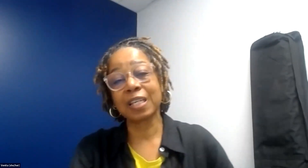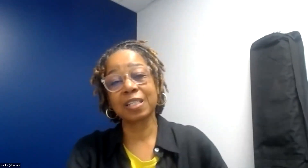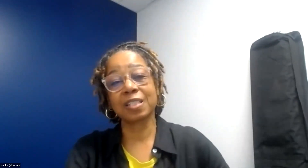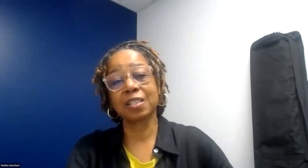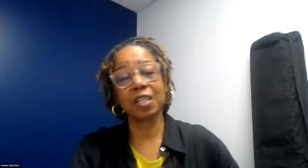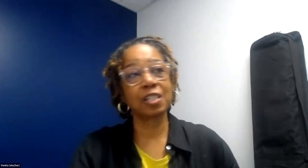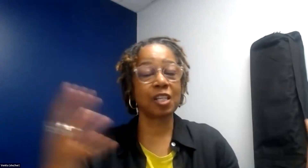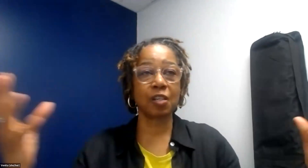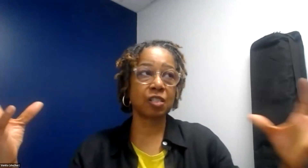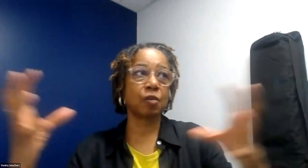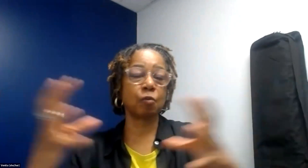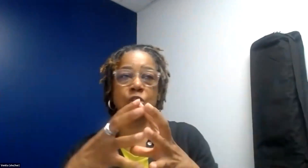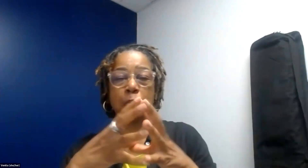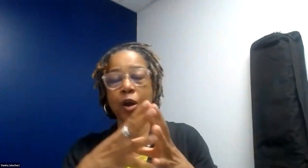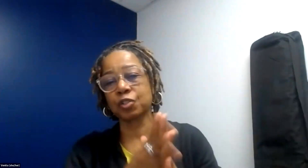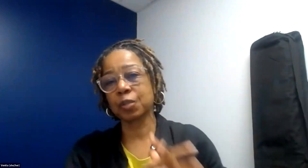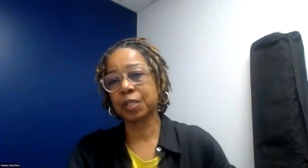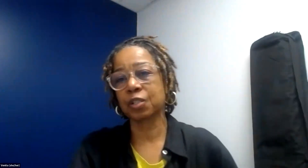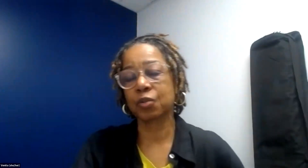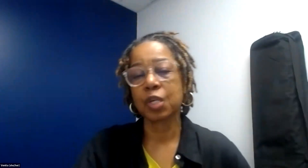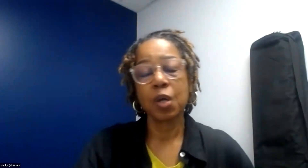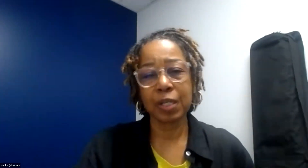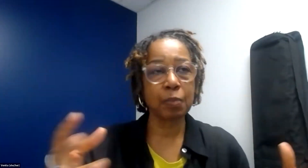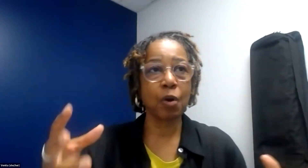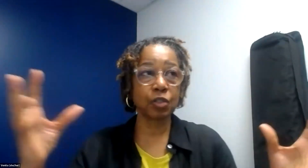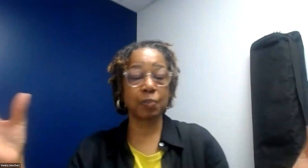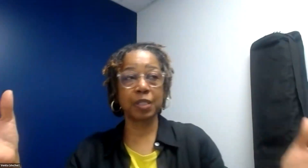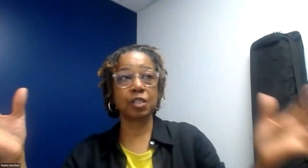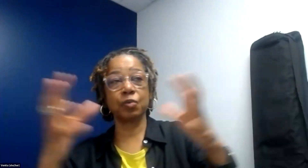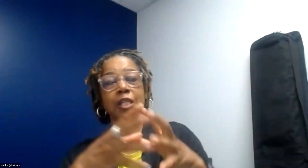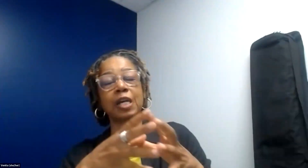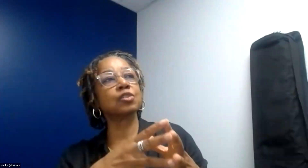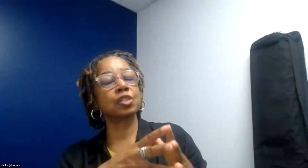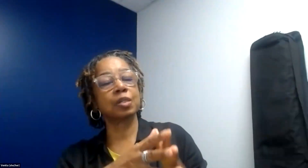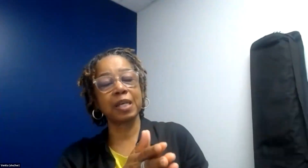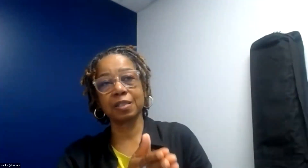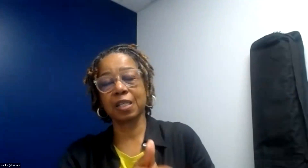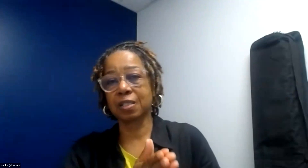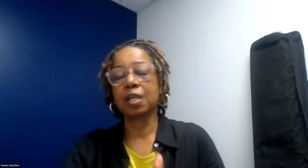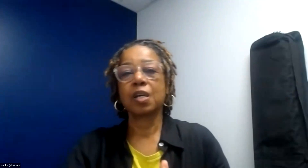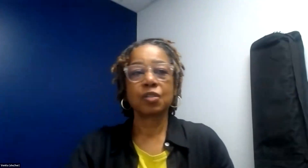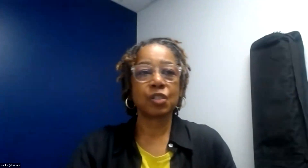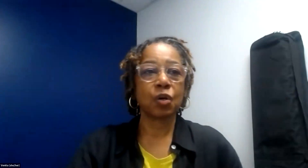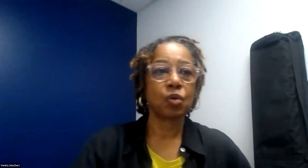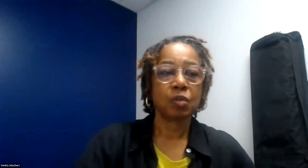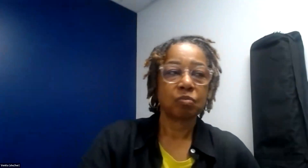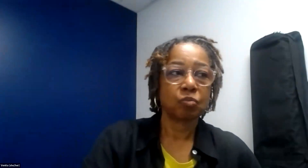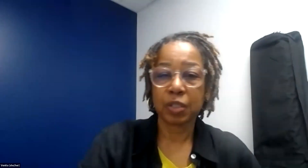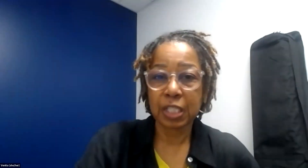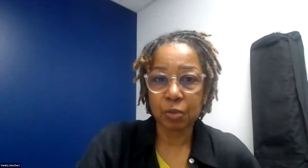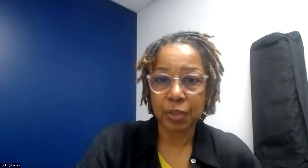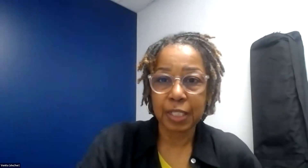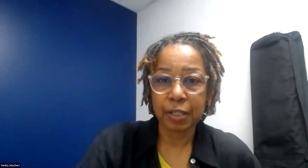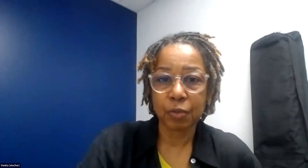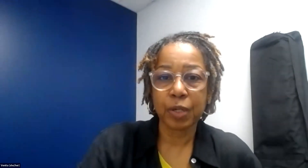I think it is a partnership and a group, well, not a partnership, but it is a relationship that says, you know, we